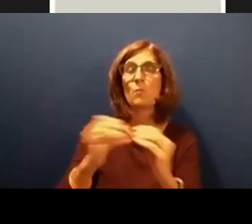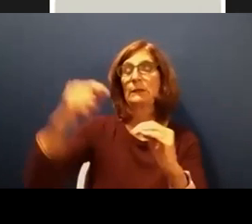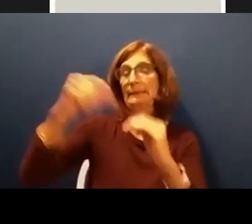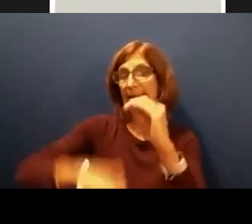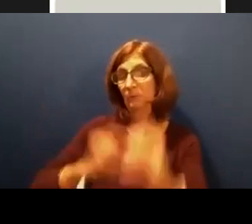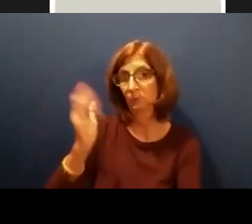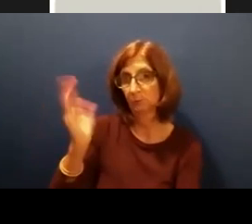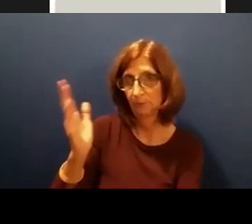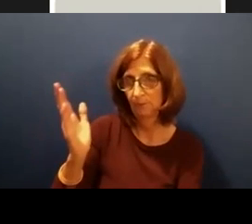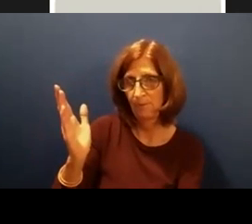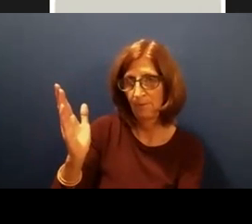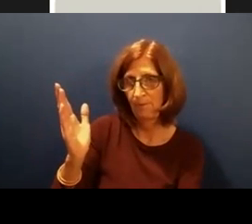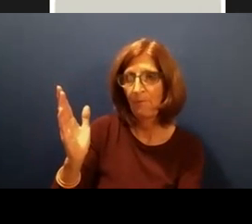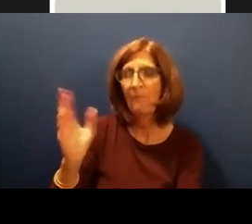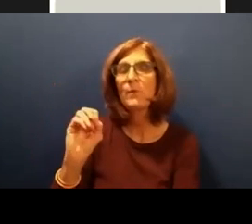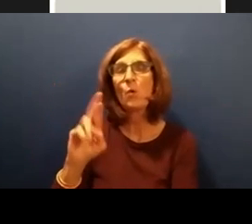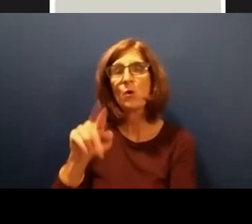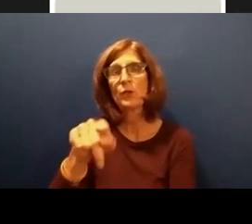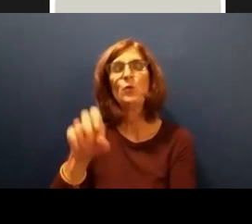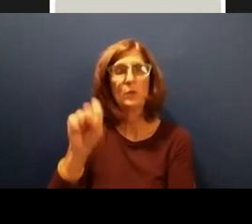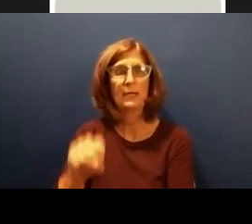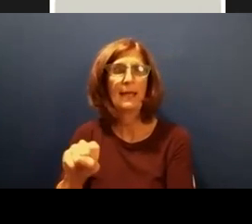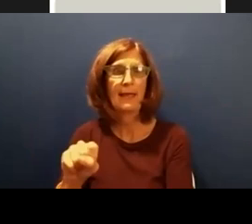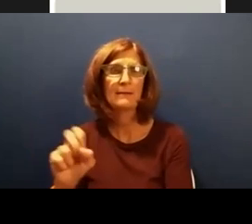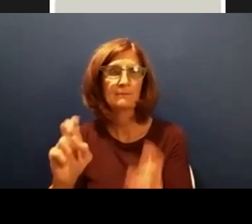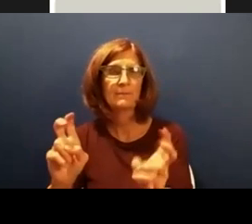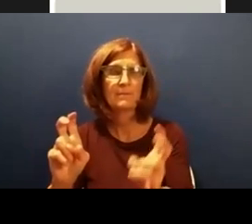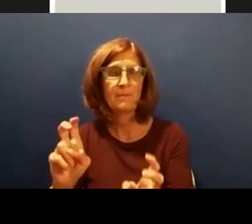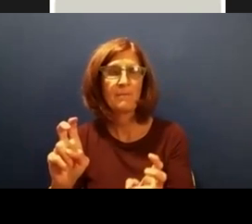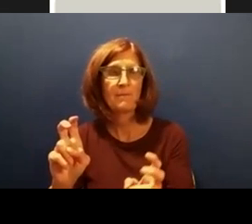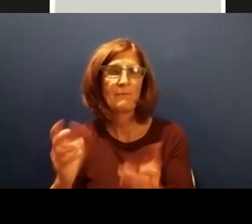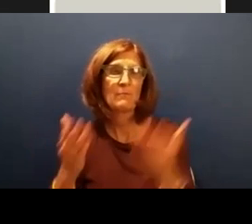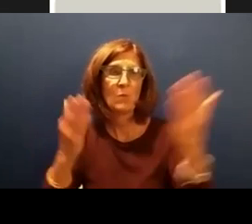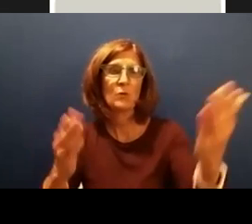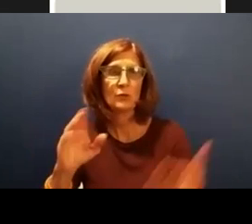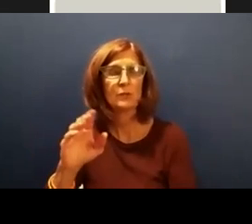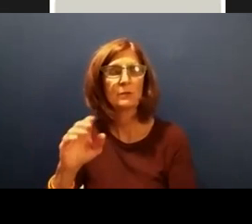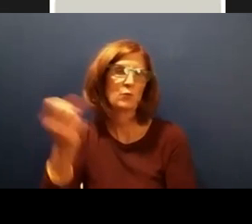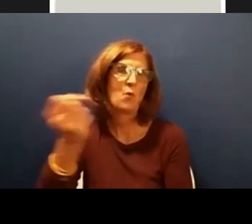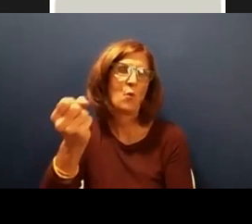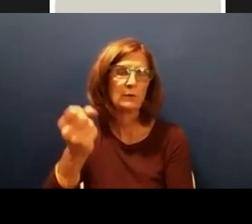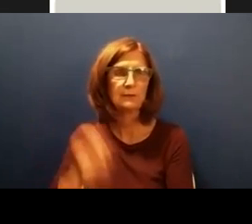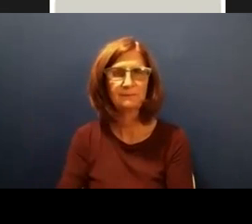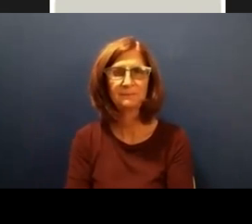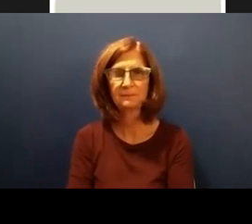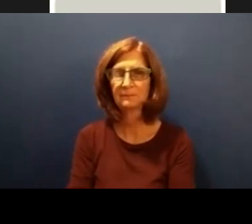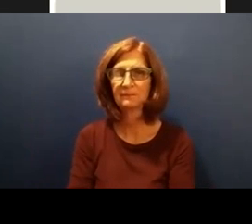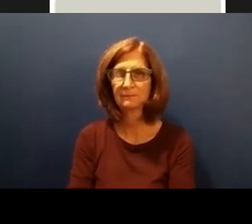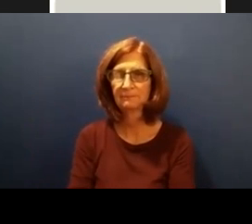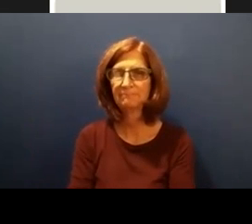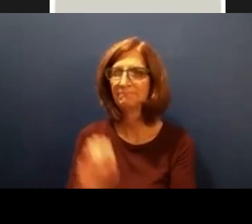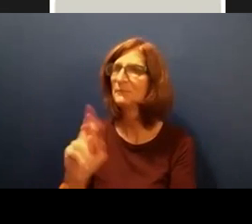further action, or you can have a motion to hold for a month. Okay, thank